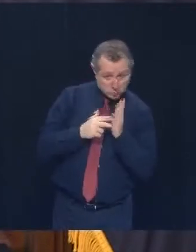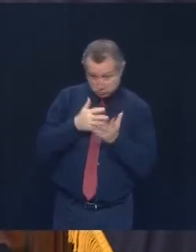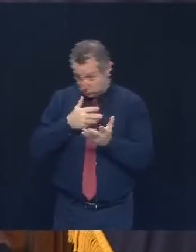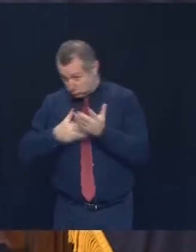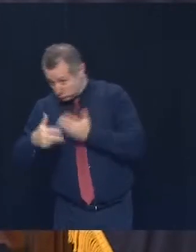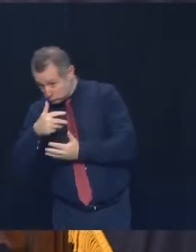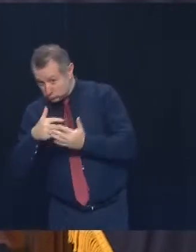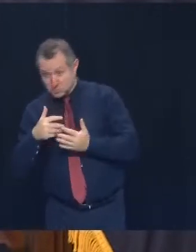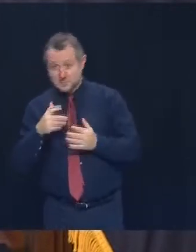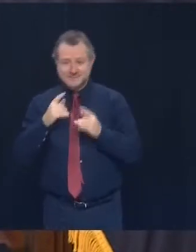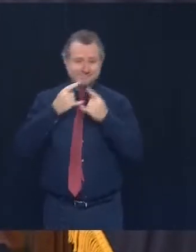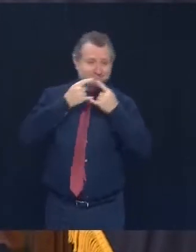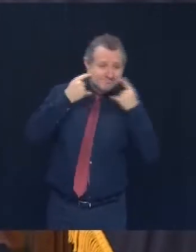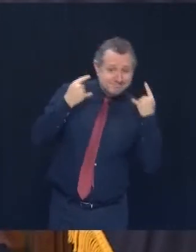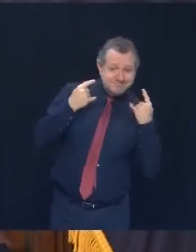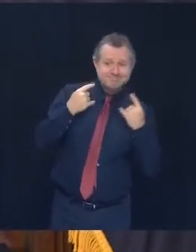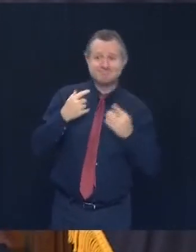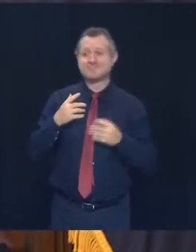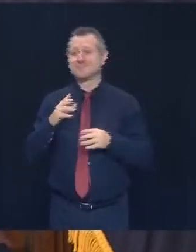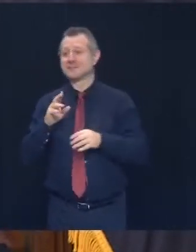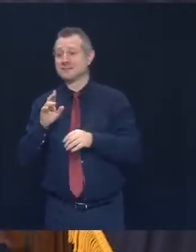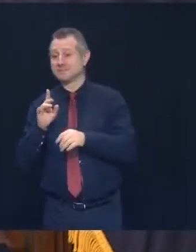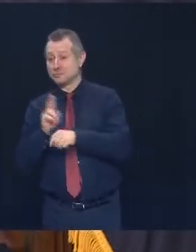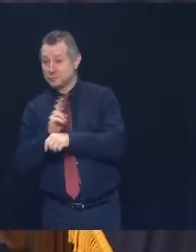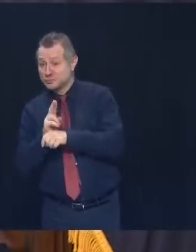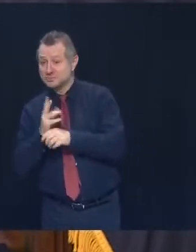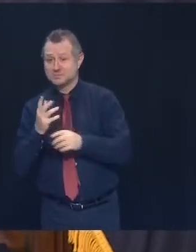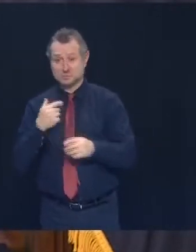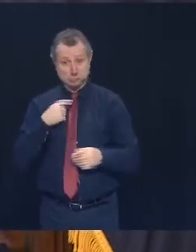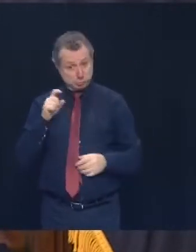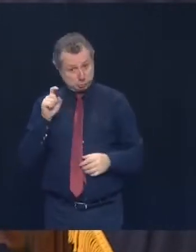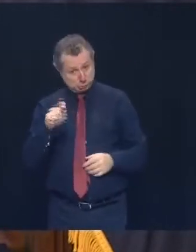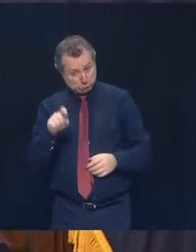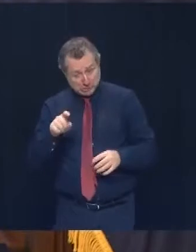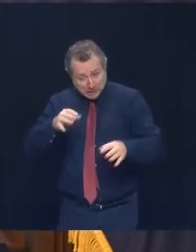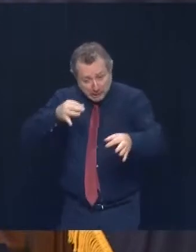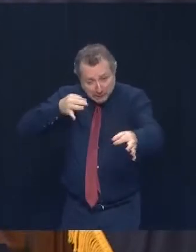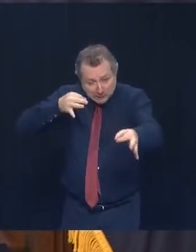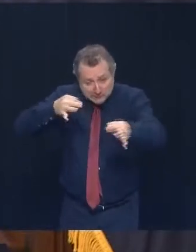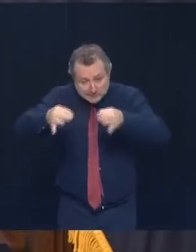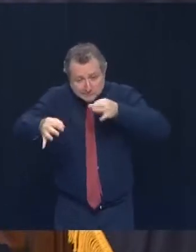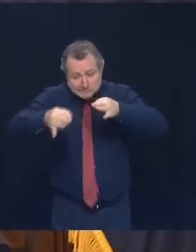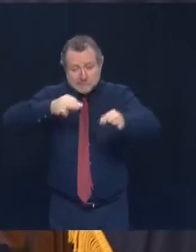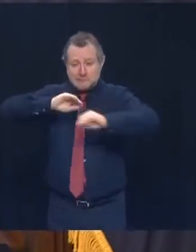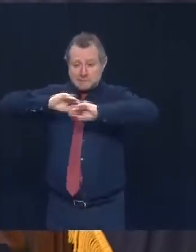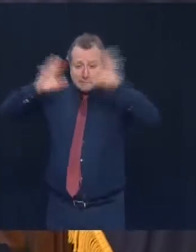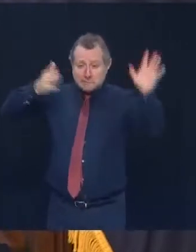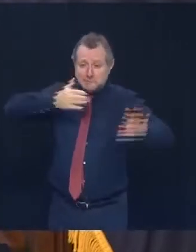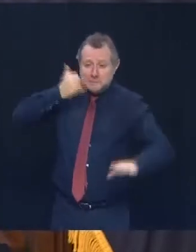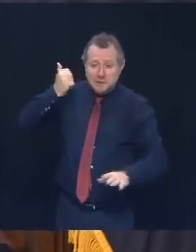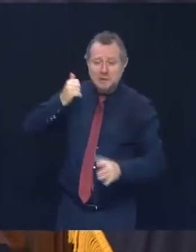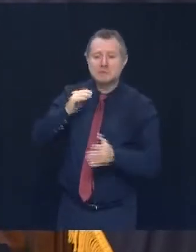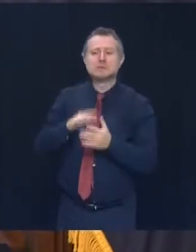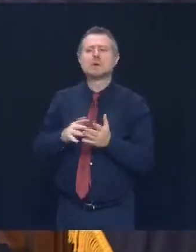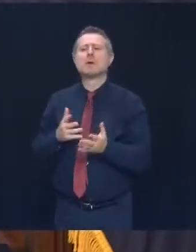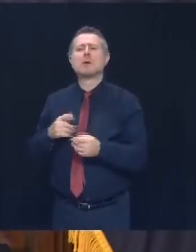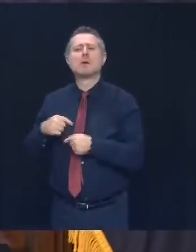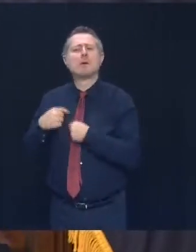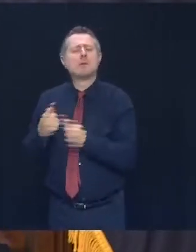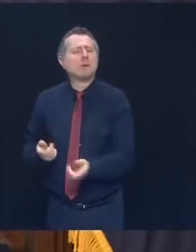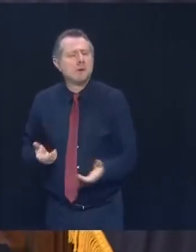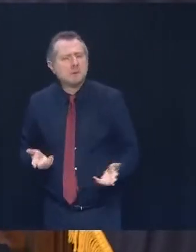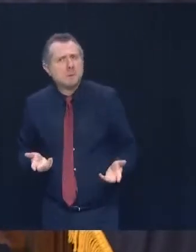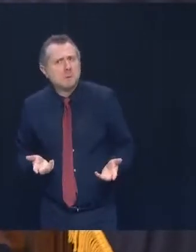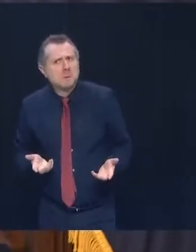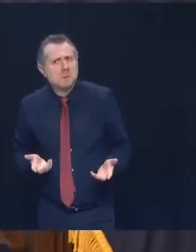and mask wearing more than we communicated them? I suppose it's